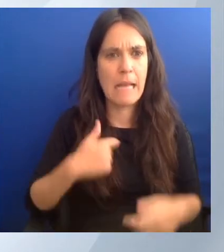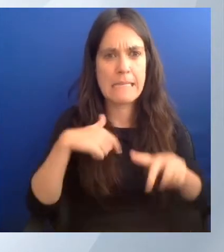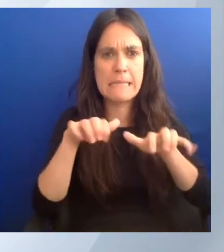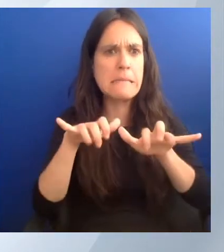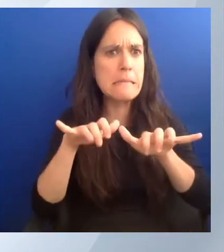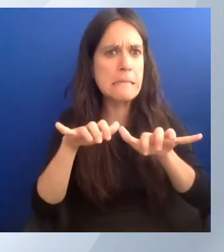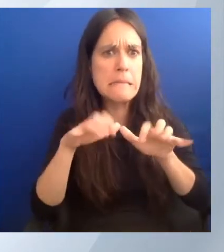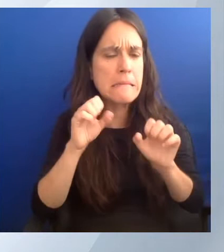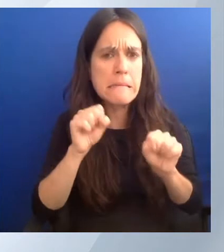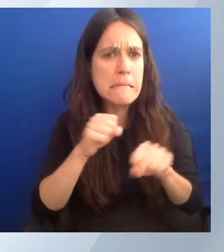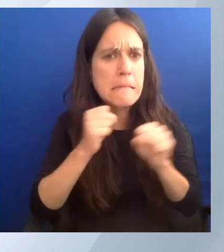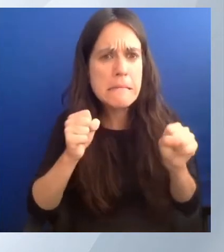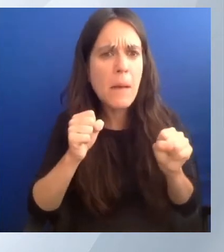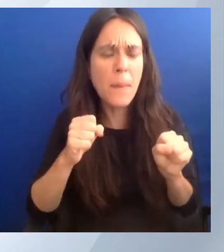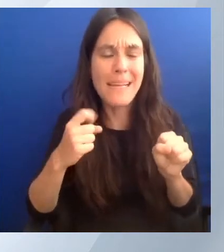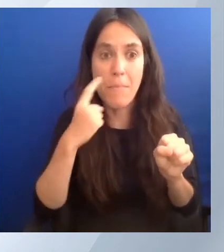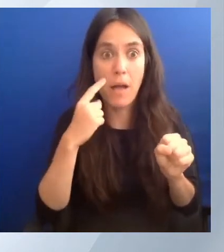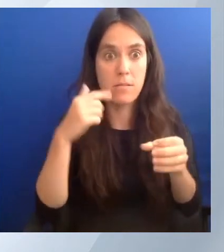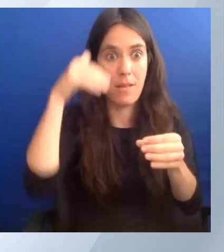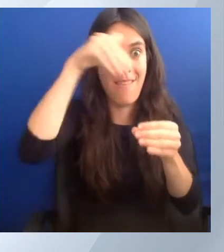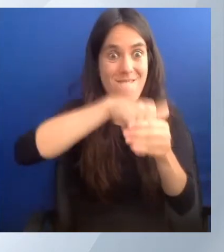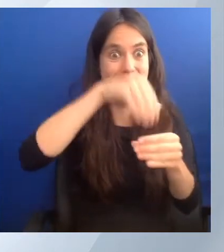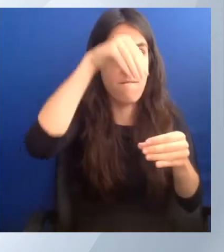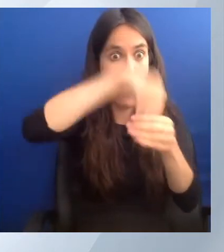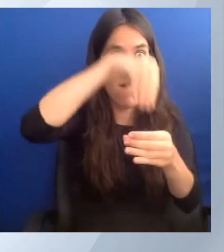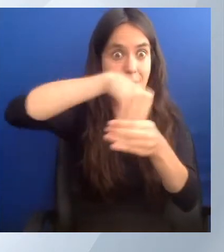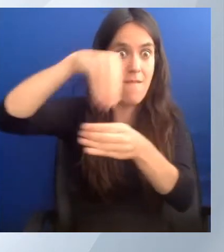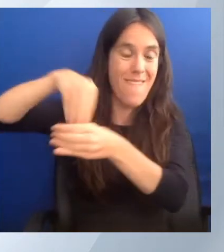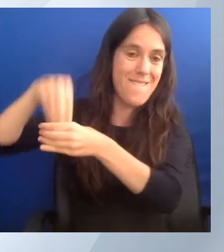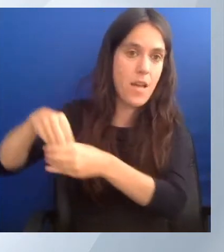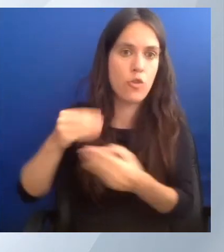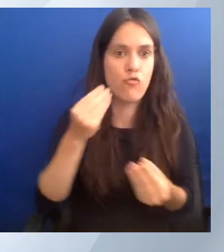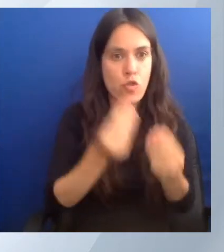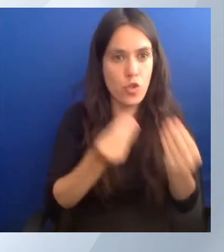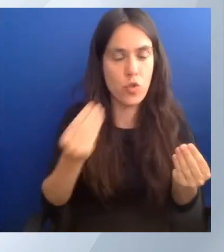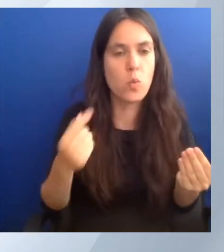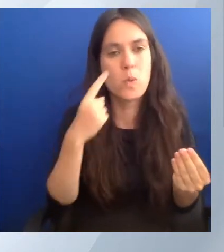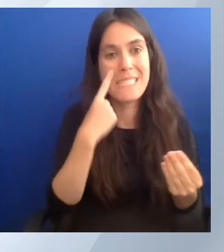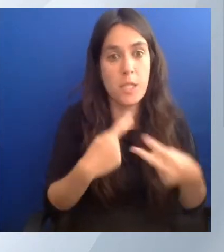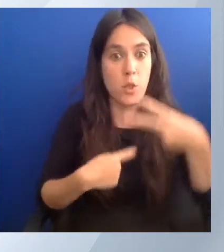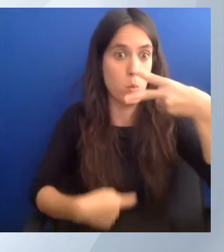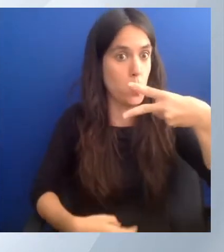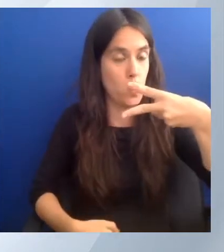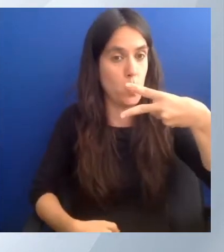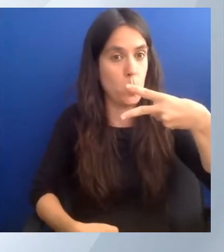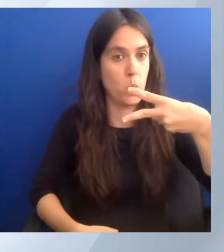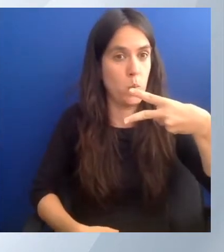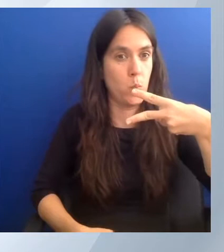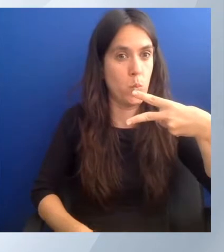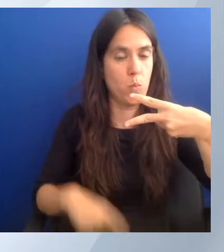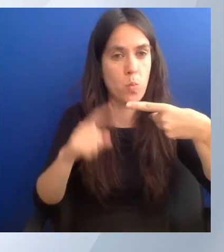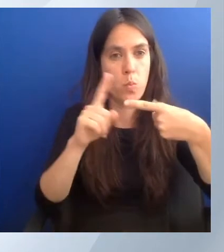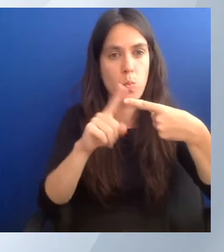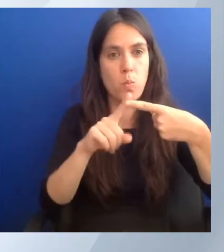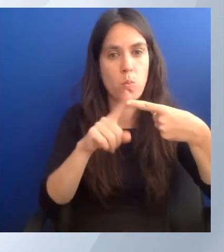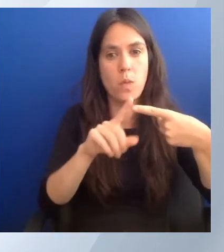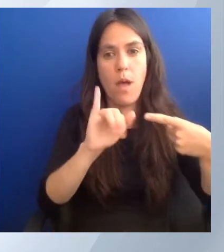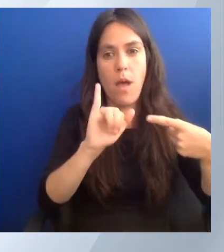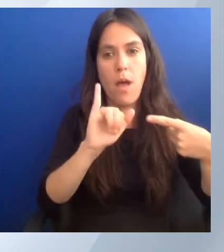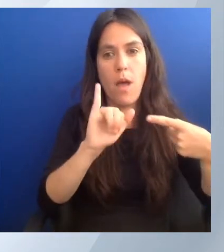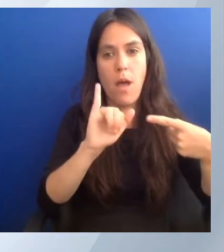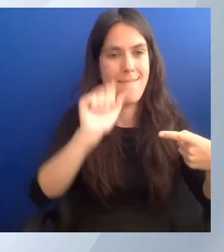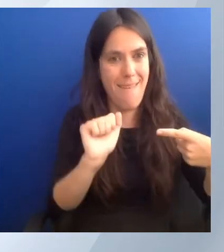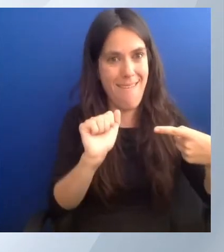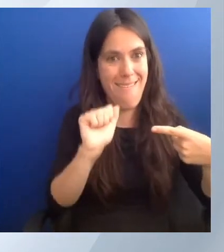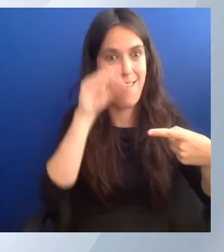with actual resources. Now for the code that we've written, we need 2 resources. We need a web app to host the API, and we need a storage